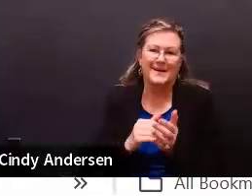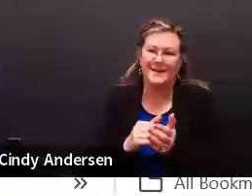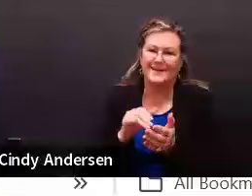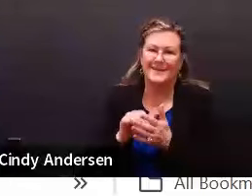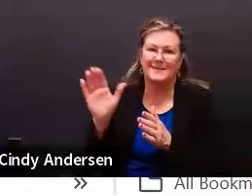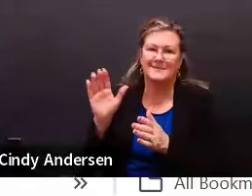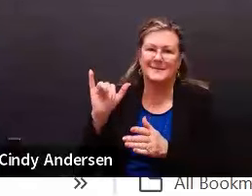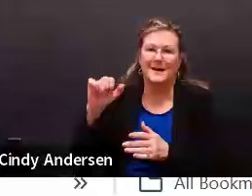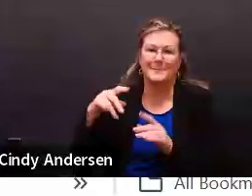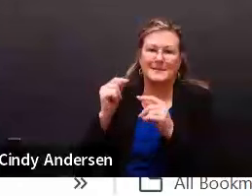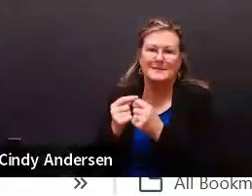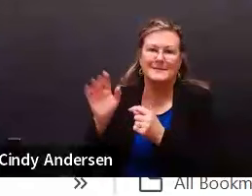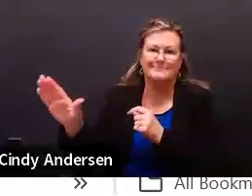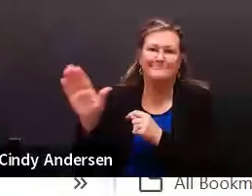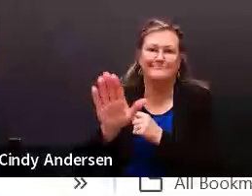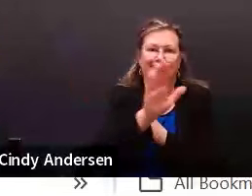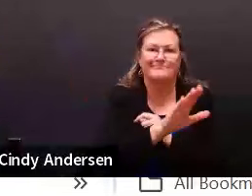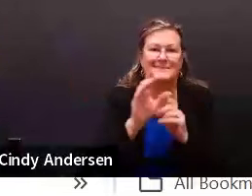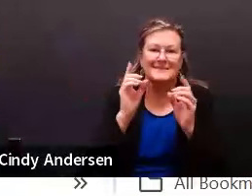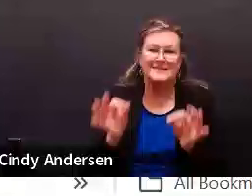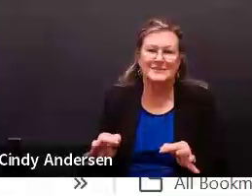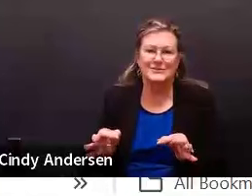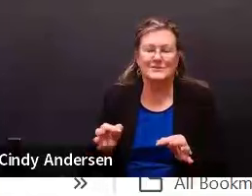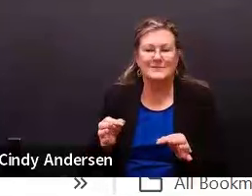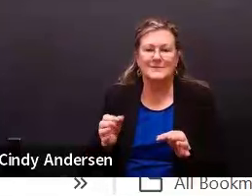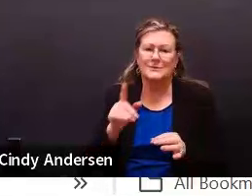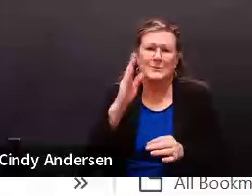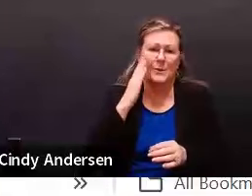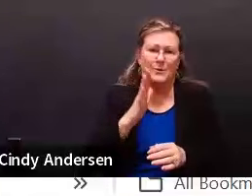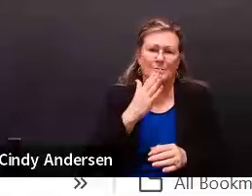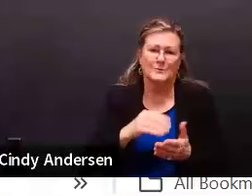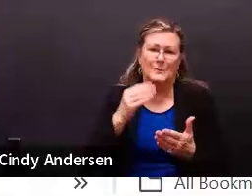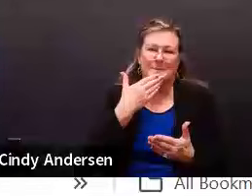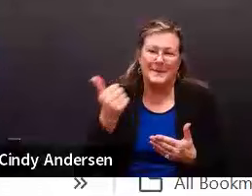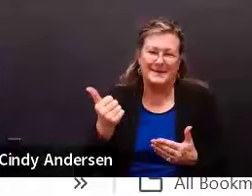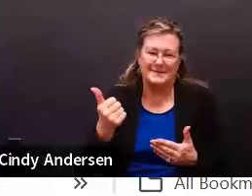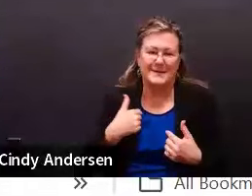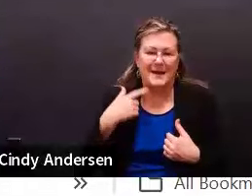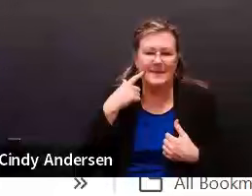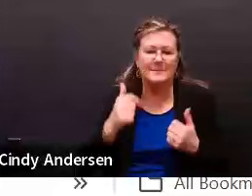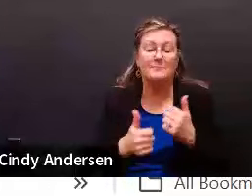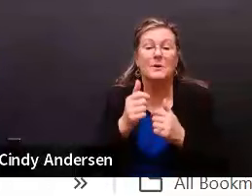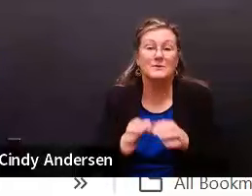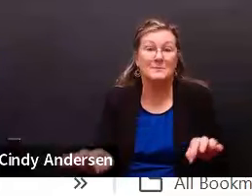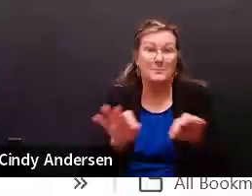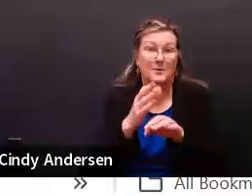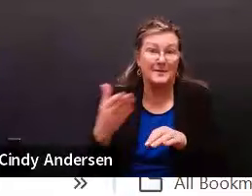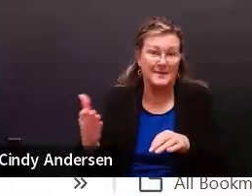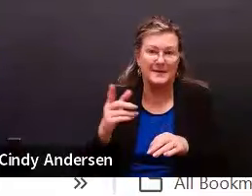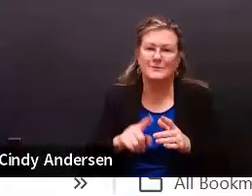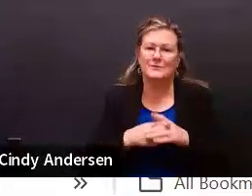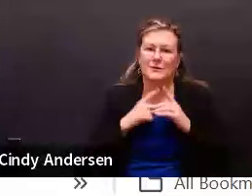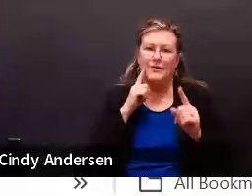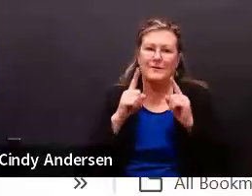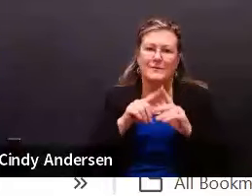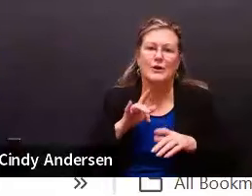I mean, you know your student best, right? So I think the most important thing is to make sure that you're having these conversations early, that